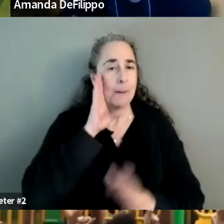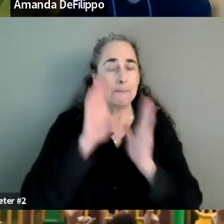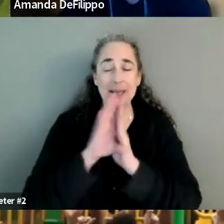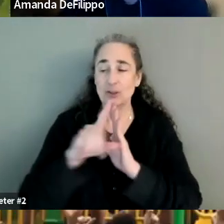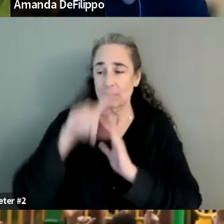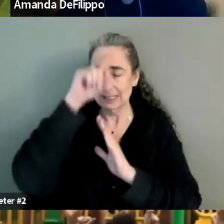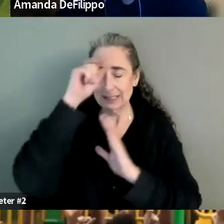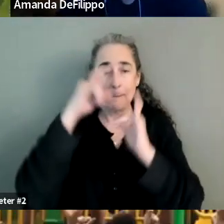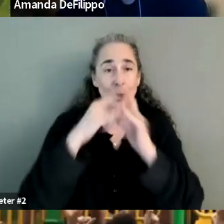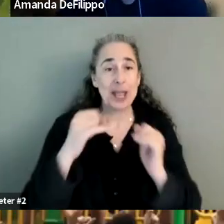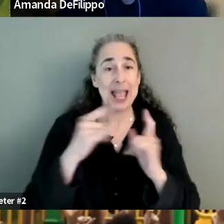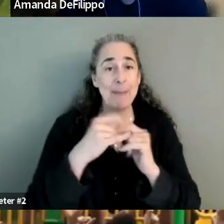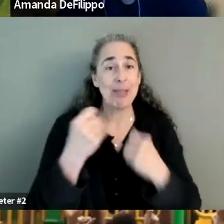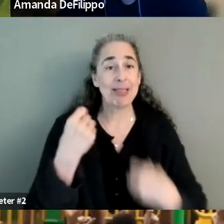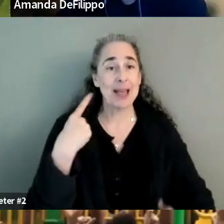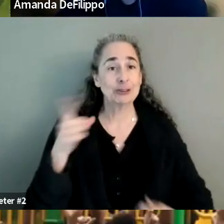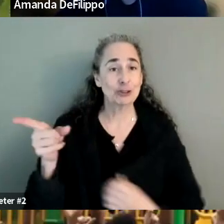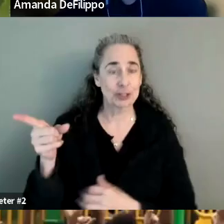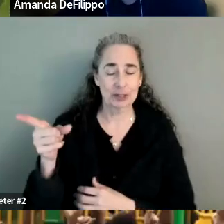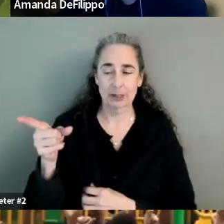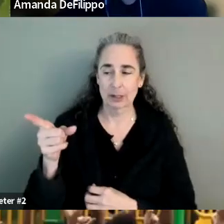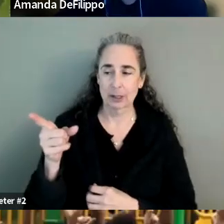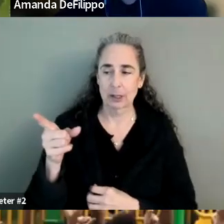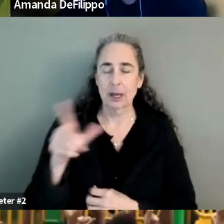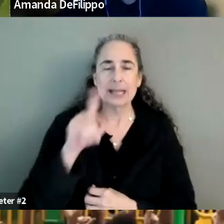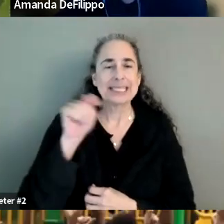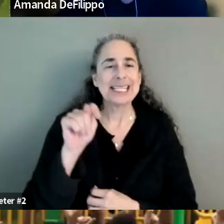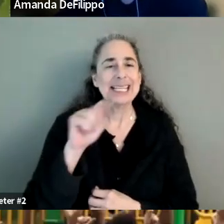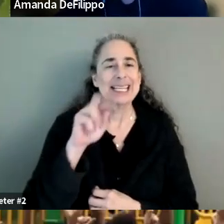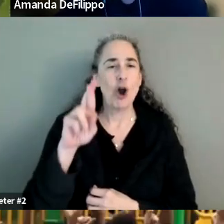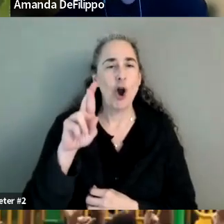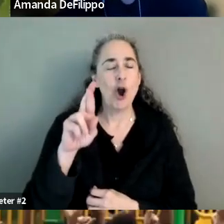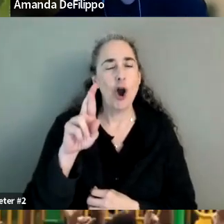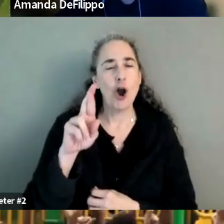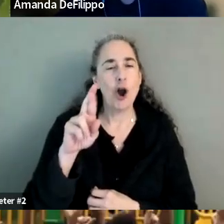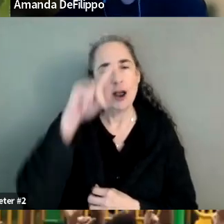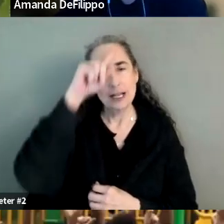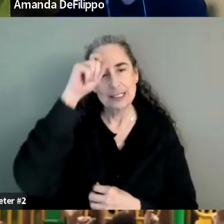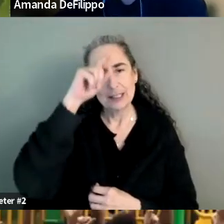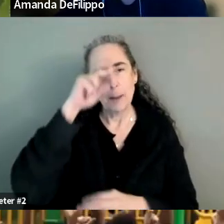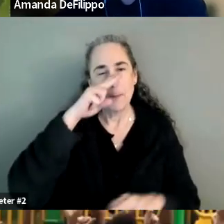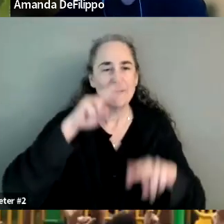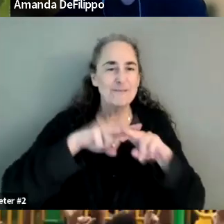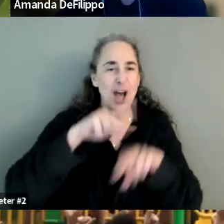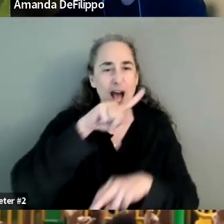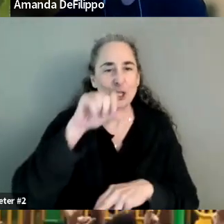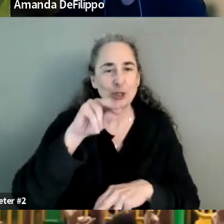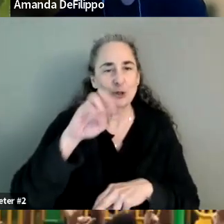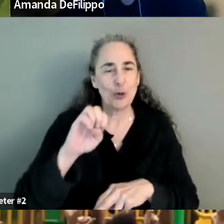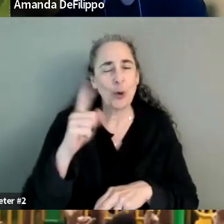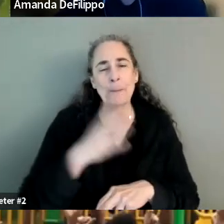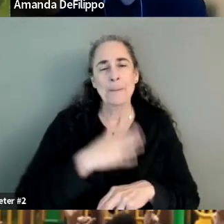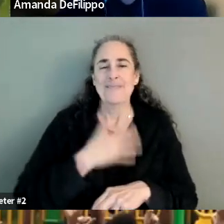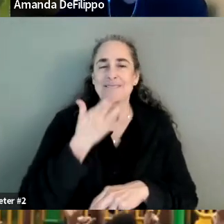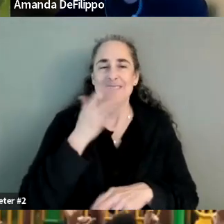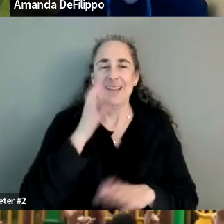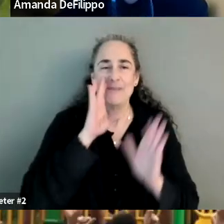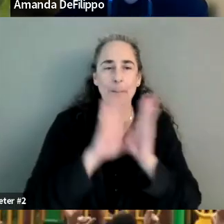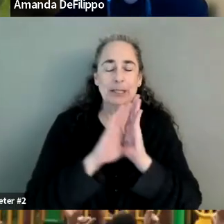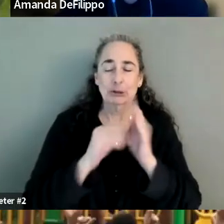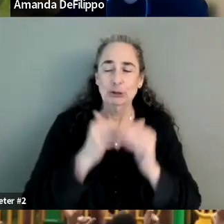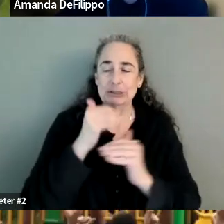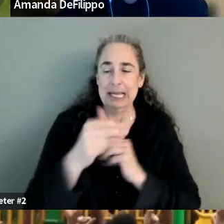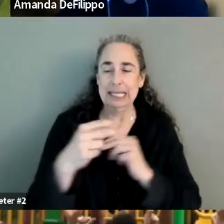summer camp last year. This is our TR Summer Fun Zone. It's one of my favorite pictures. Going to the next